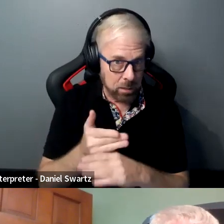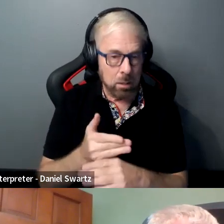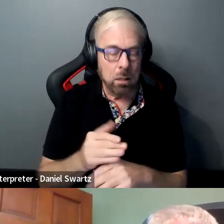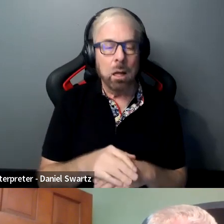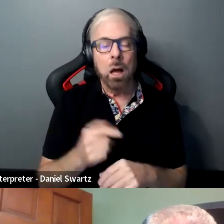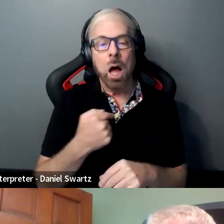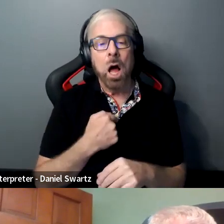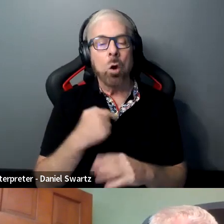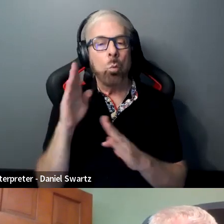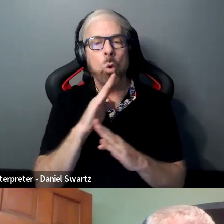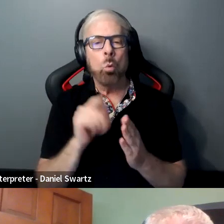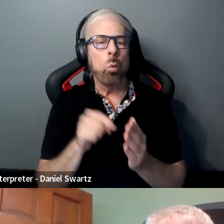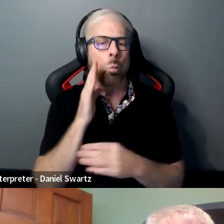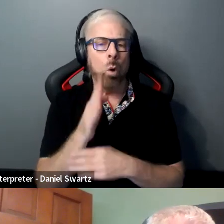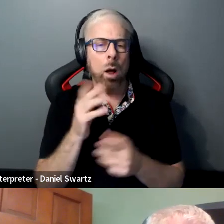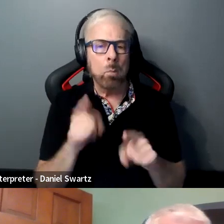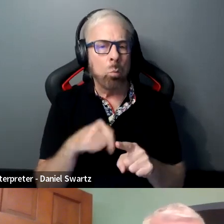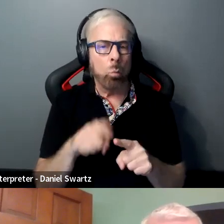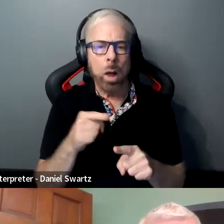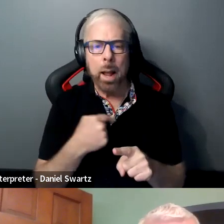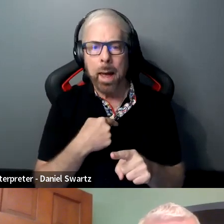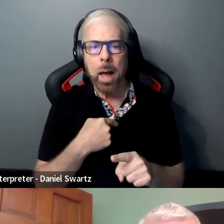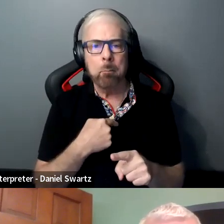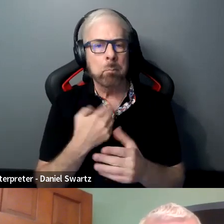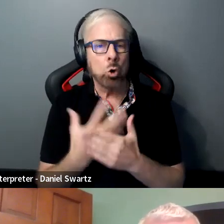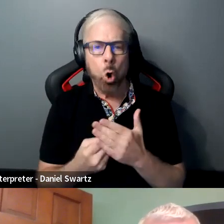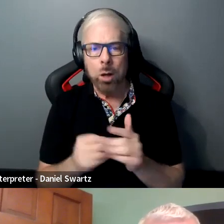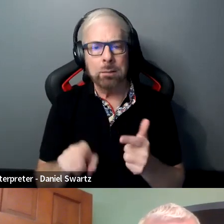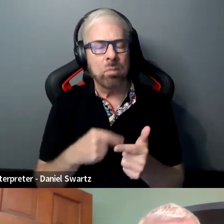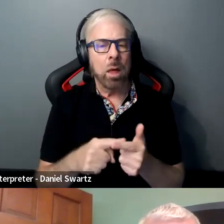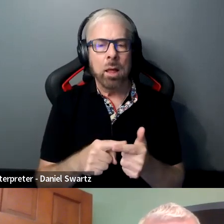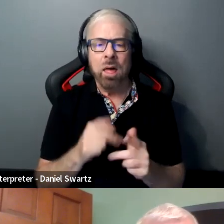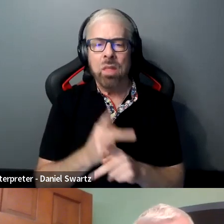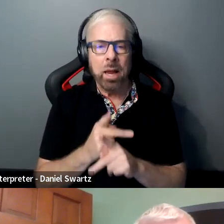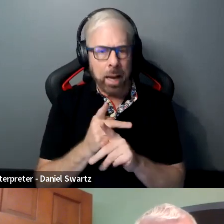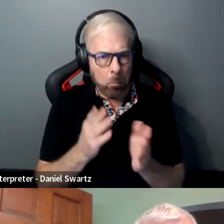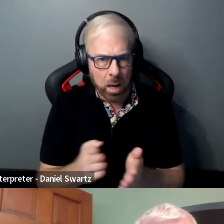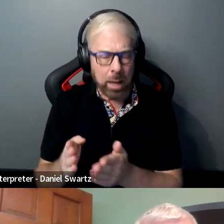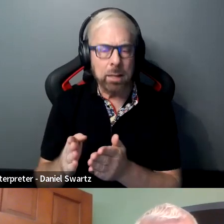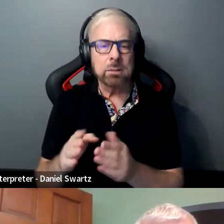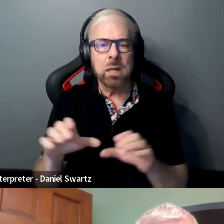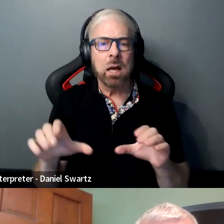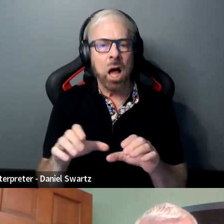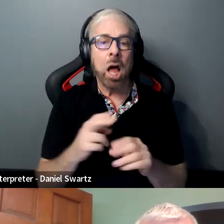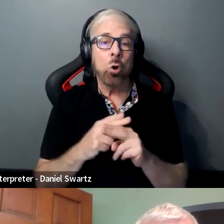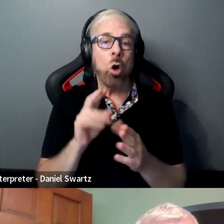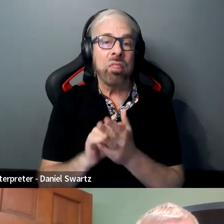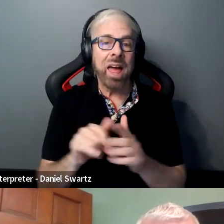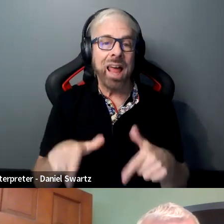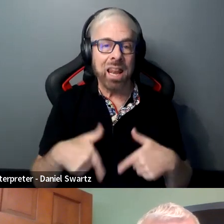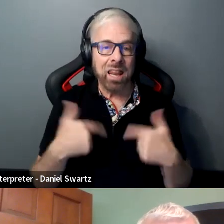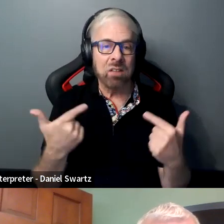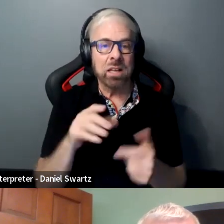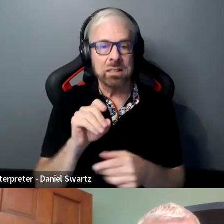I do worry of what's going to happen when I'm gone. And what the care plan does is as I said, I call it a living document.